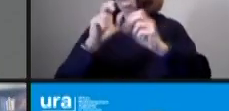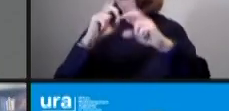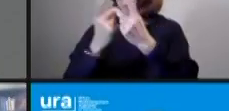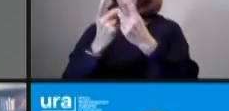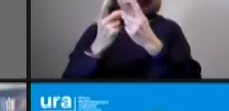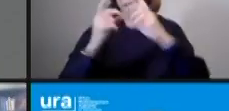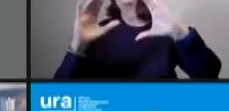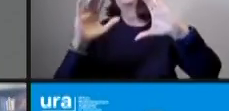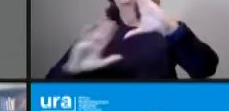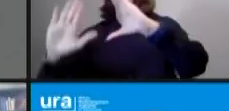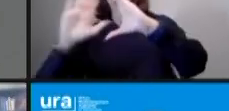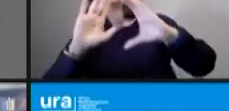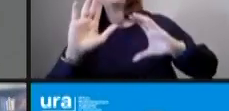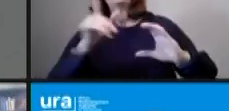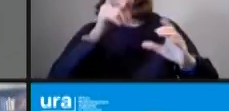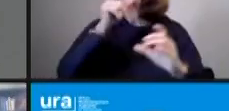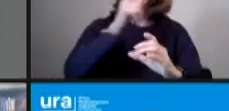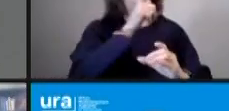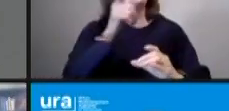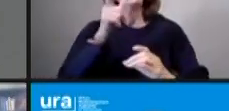No problem.